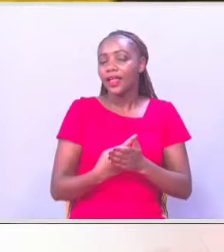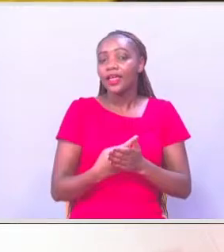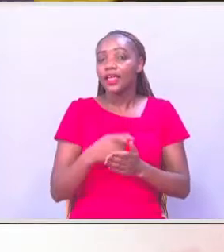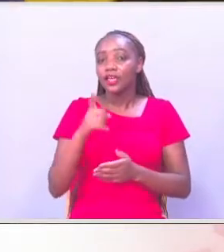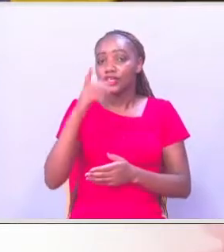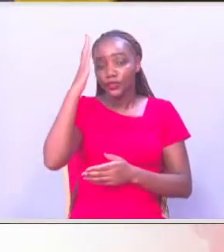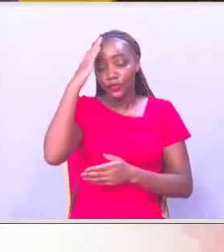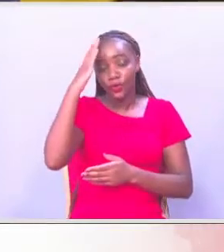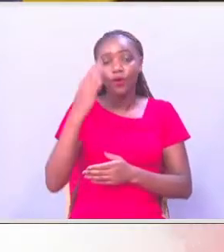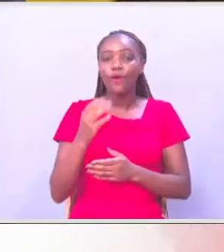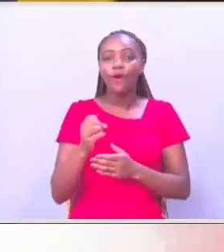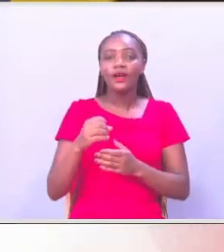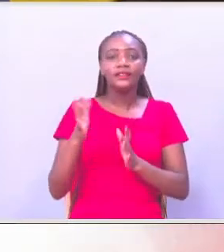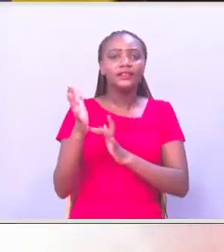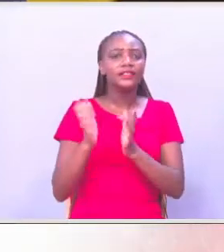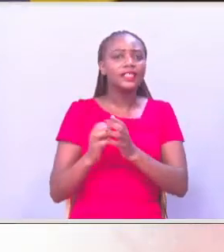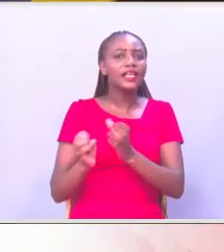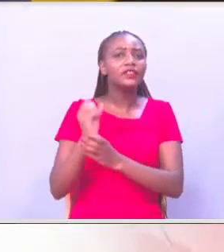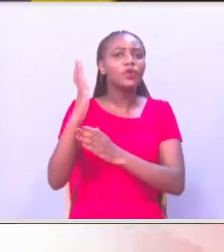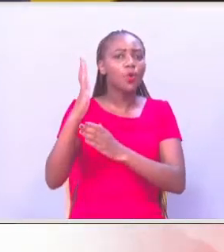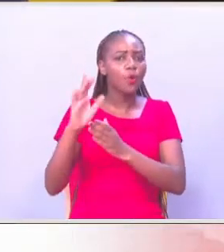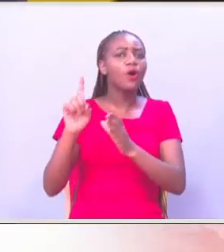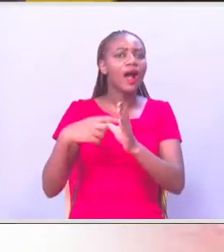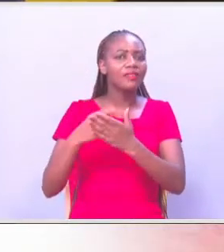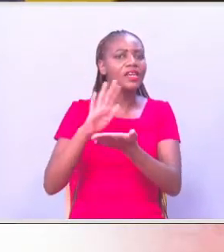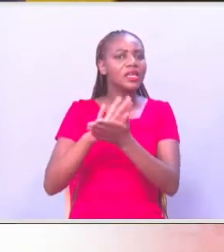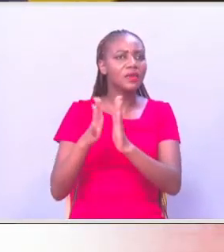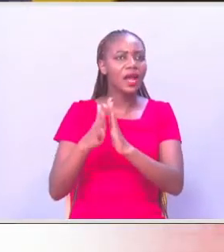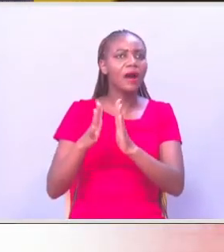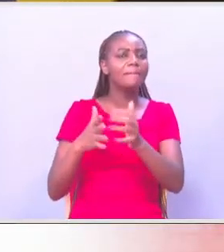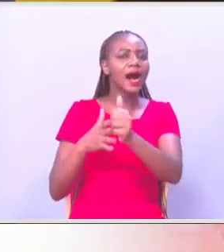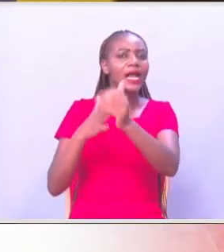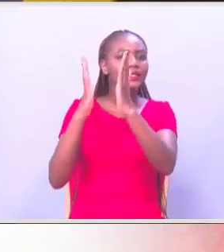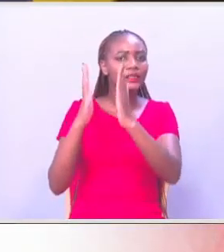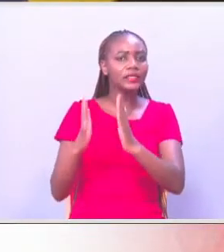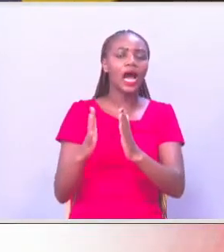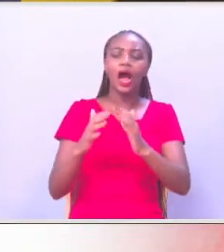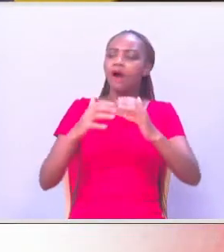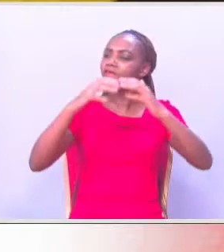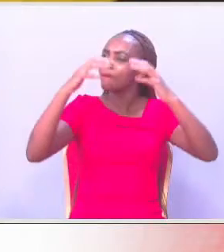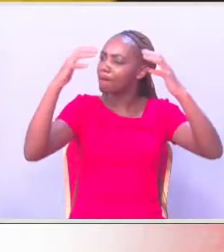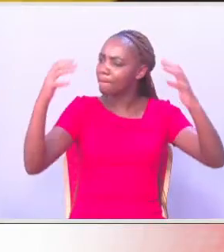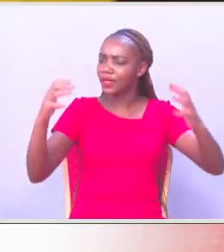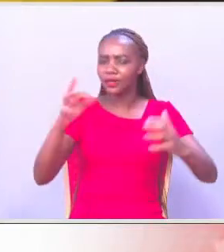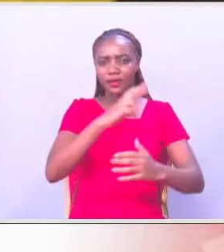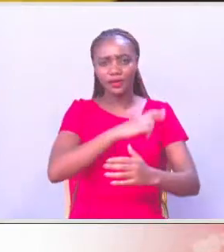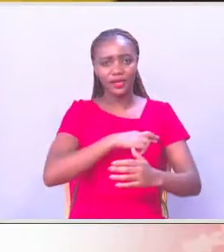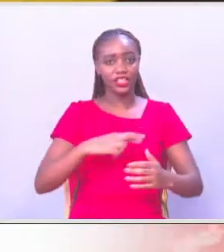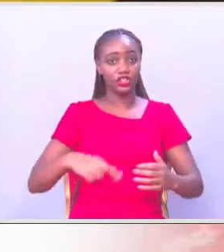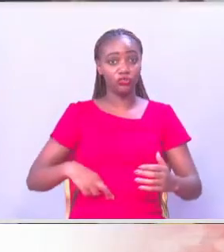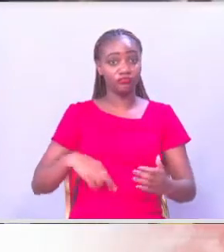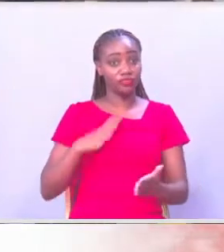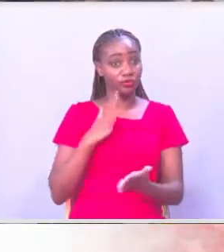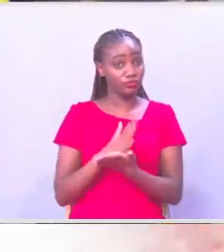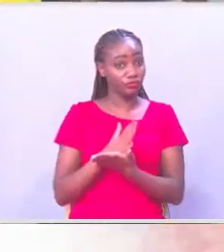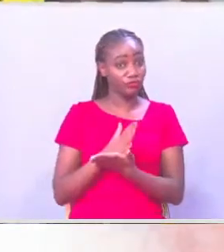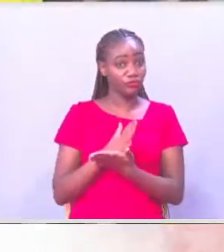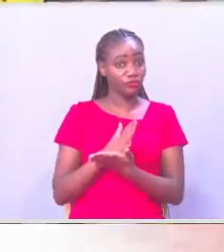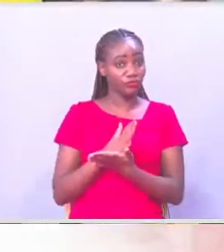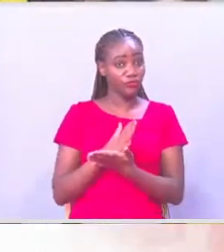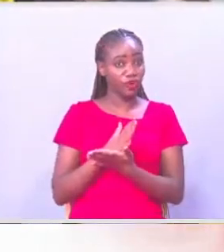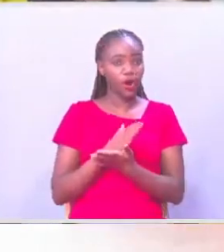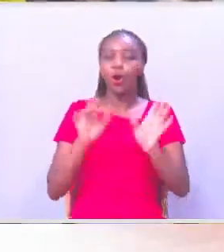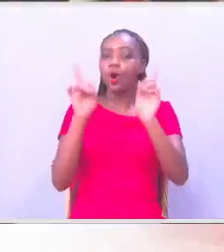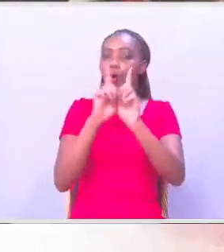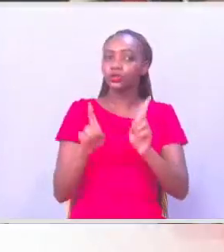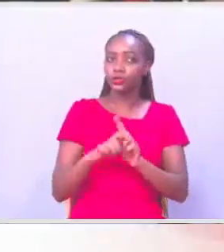lakini aligrow akakuwa kiongozi wa dini kubwa zaidi inaitwa Kristiani, si ndio? The DP